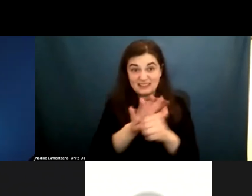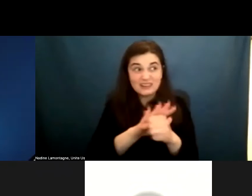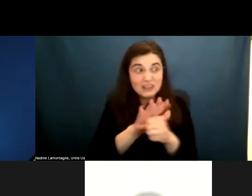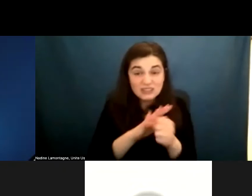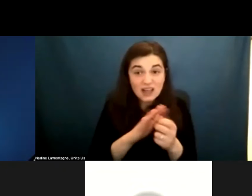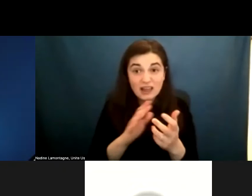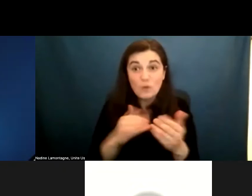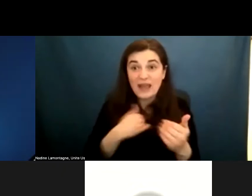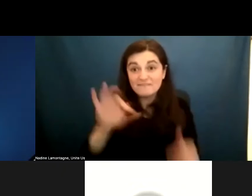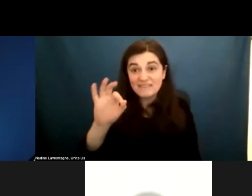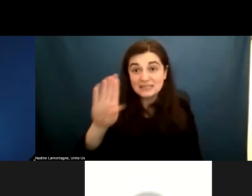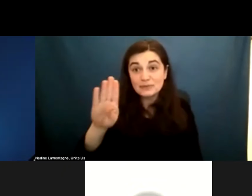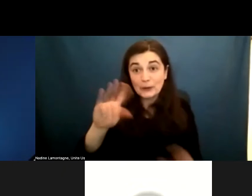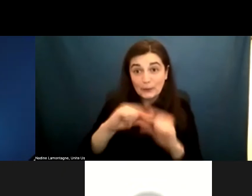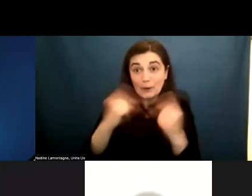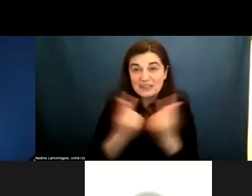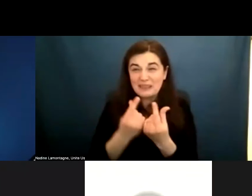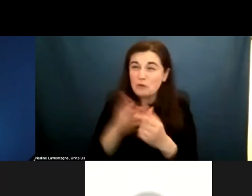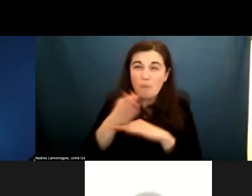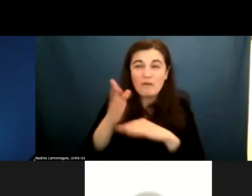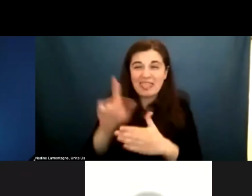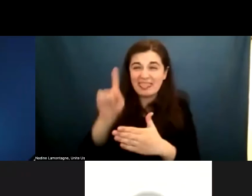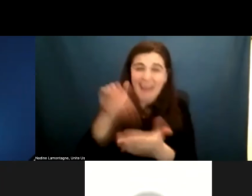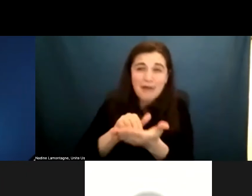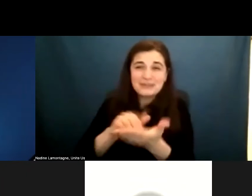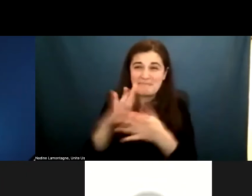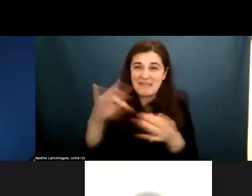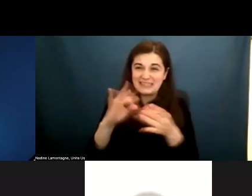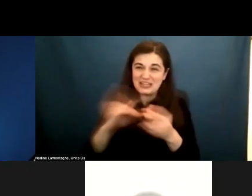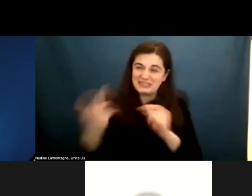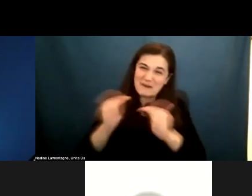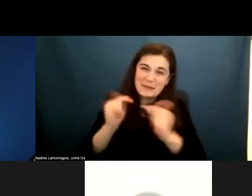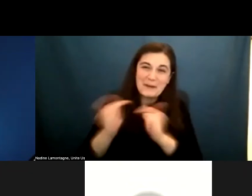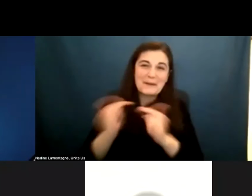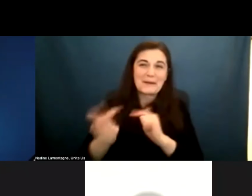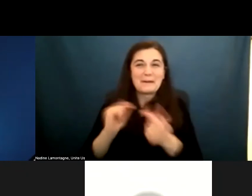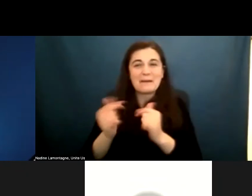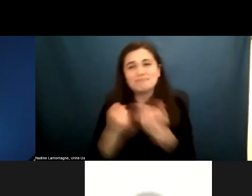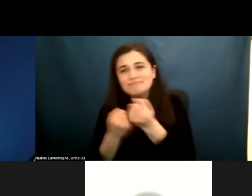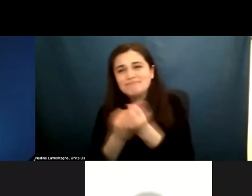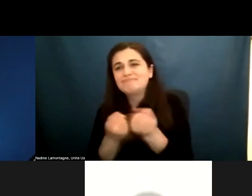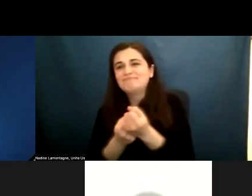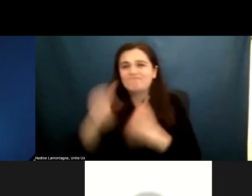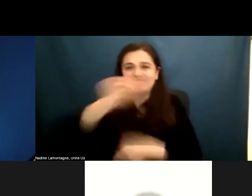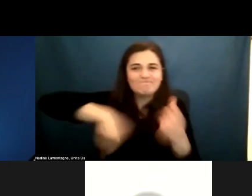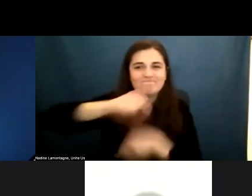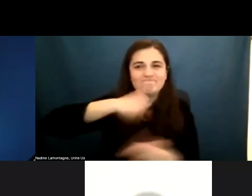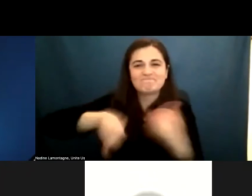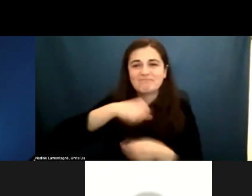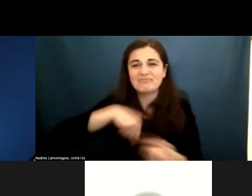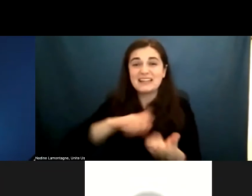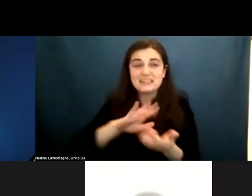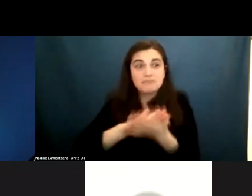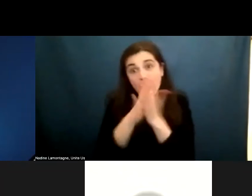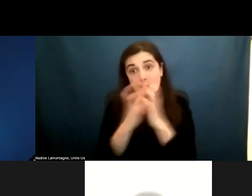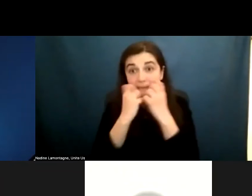they're just in constant conversation with each other. A number of them have immunocompromised kids or spouses. And this has become their passion for them.